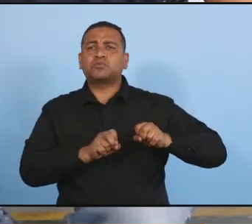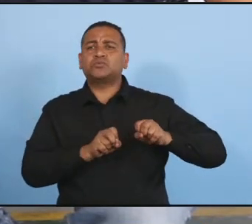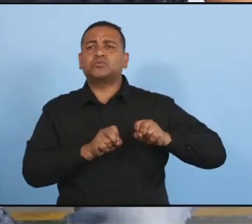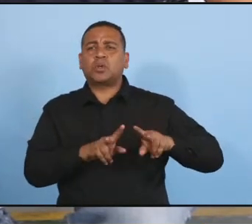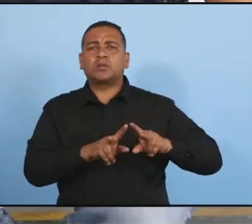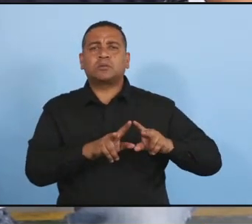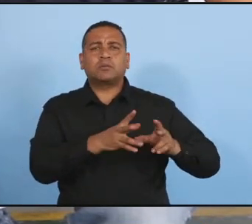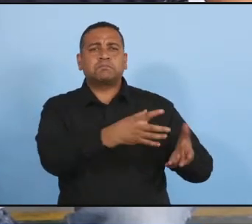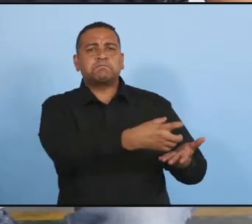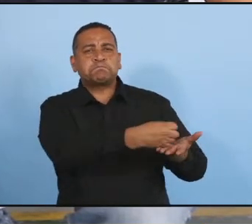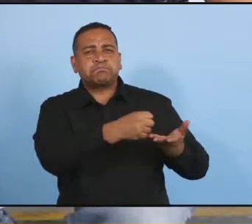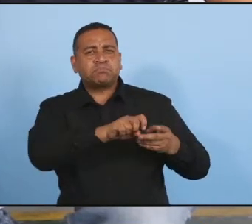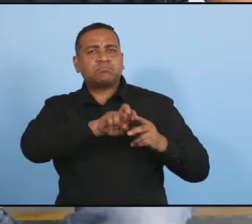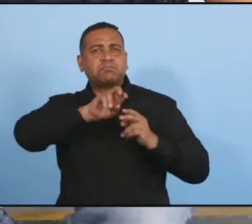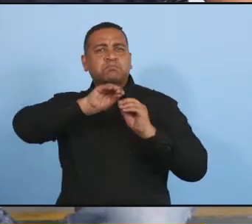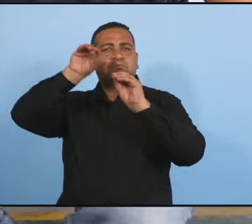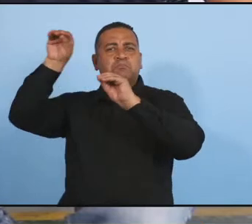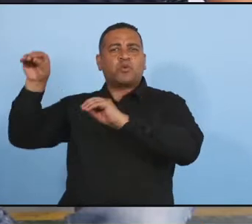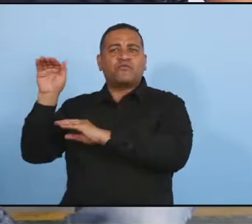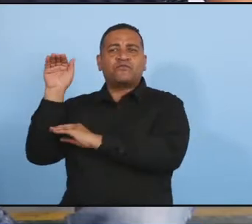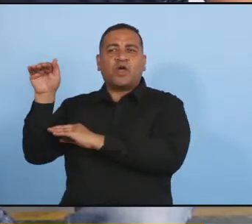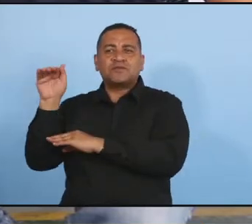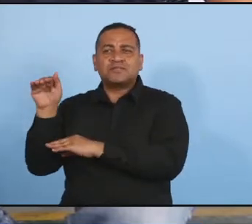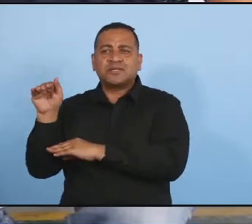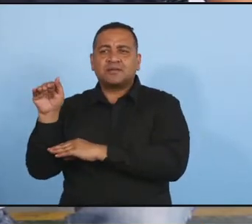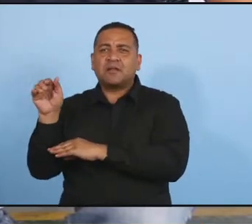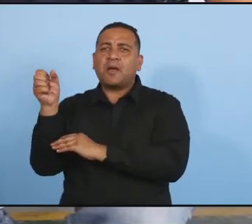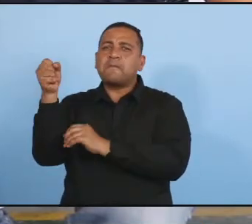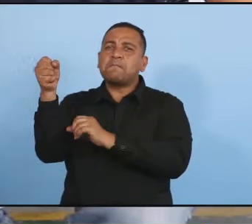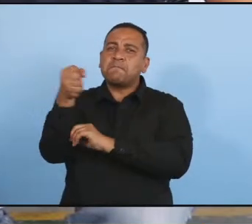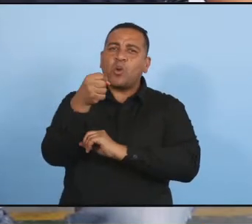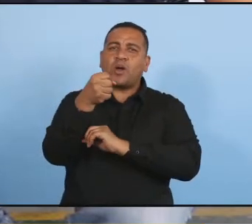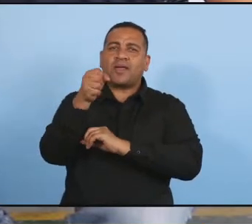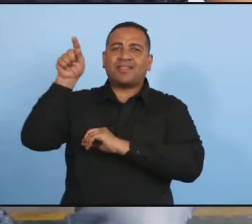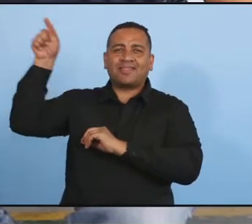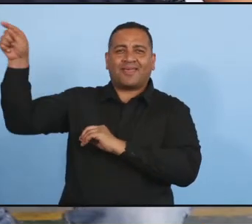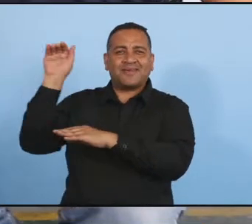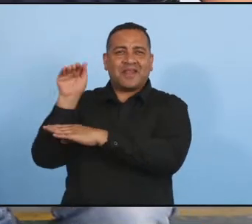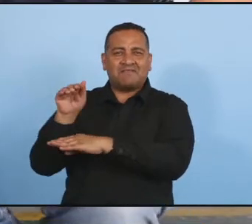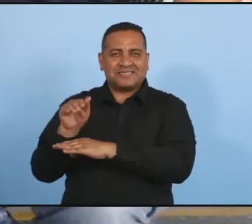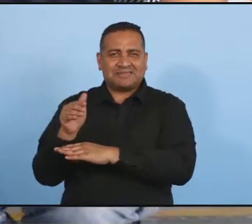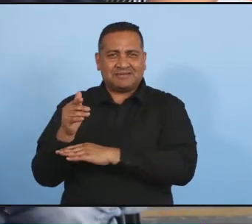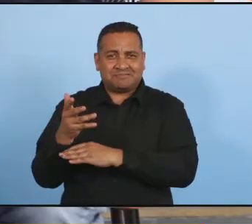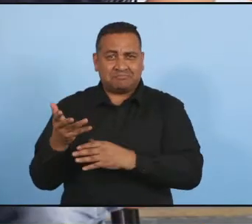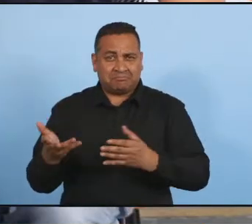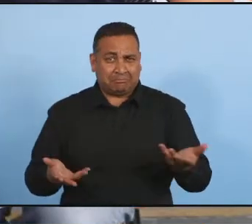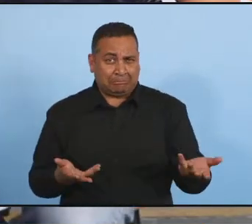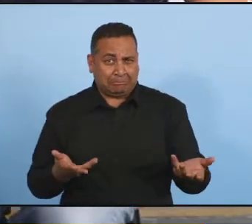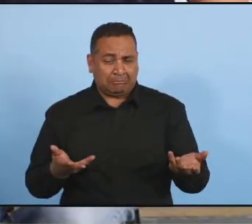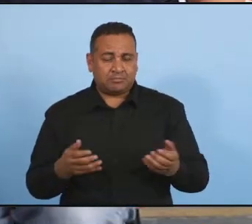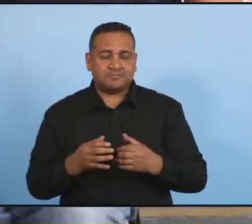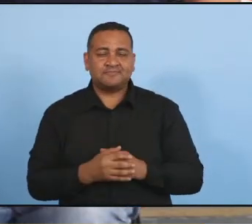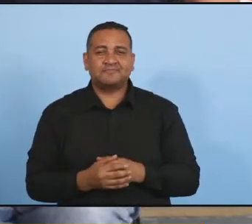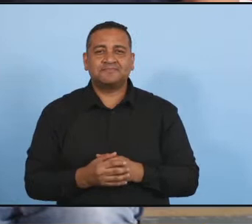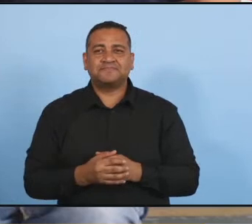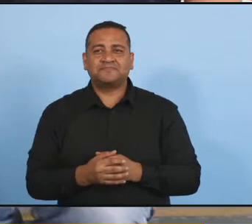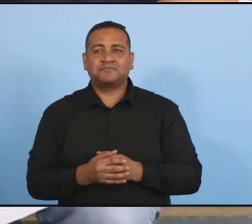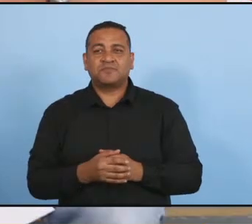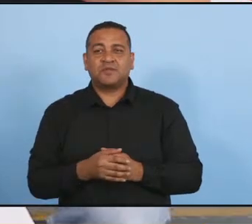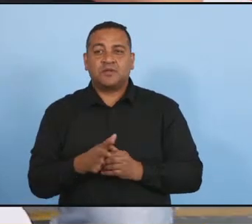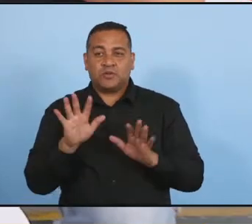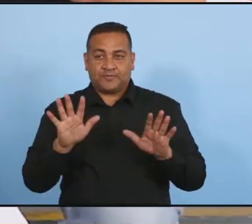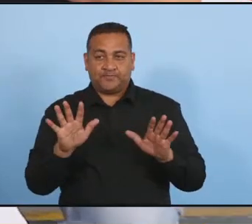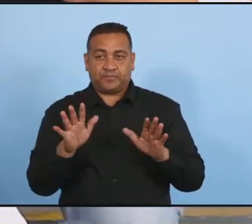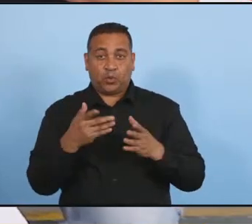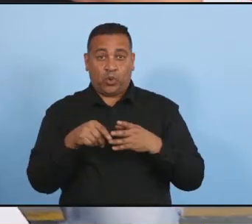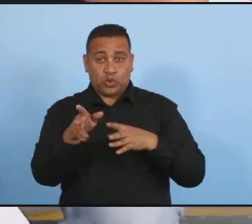employed permanently by them if they see all the skills that have been created here by Northlink College. Oh, wow. Sure. You know what, because you're touching on one of the things, there